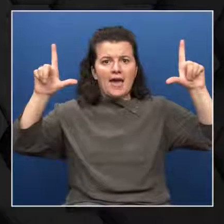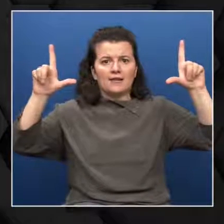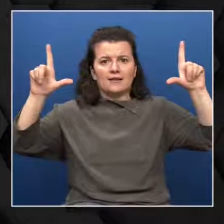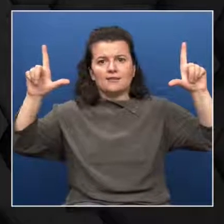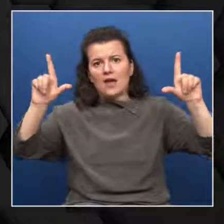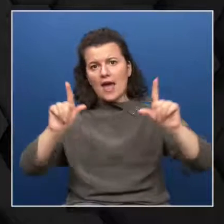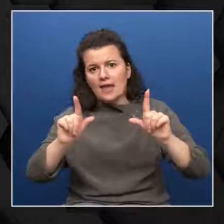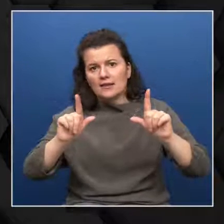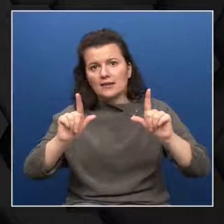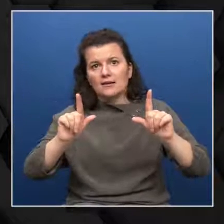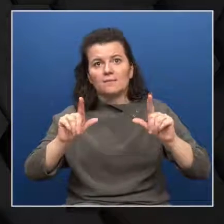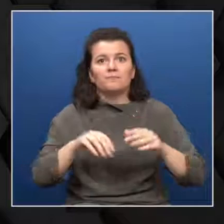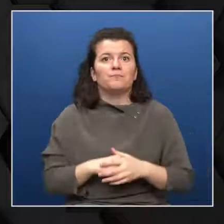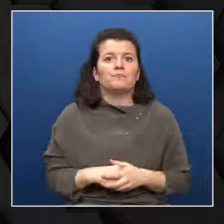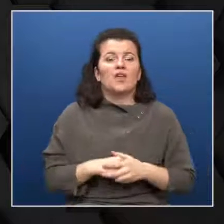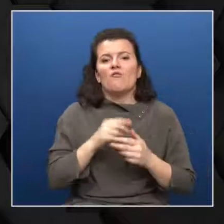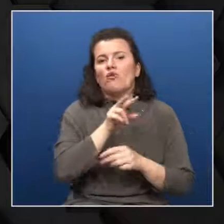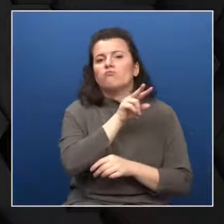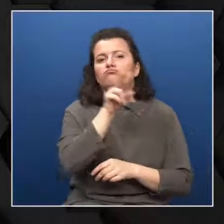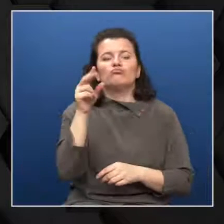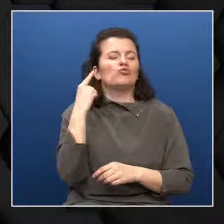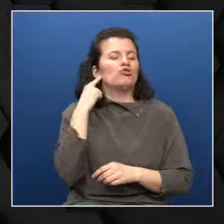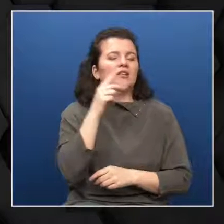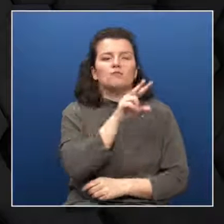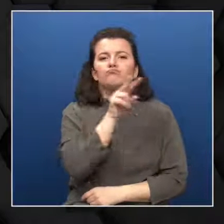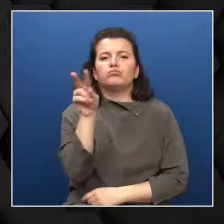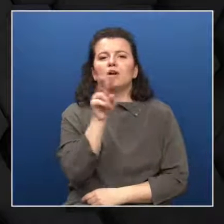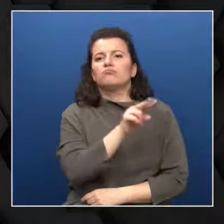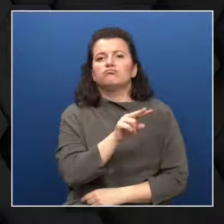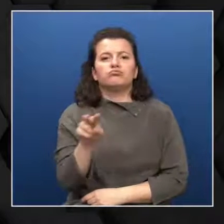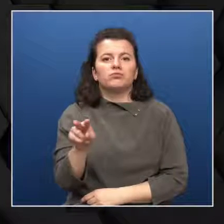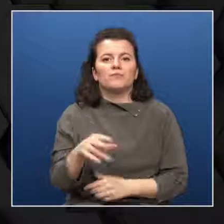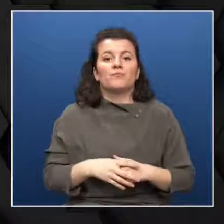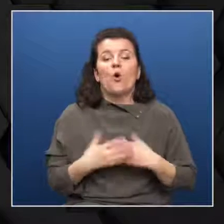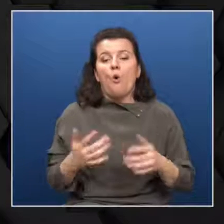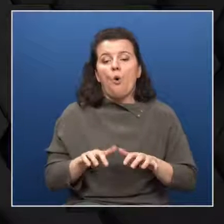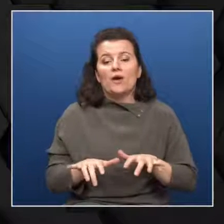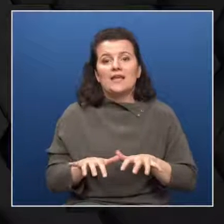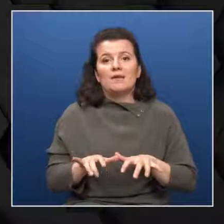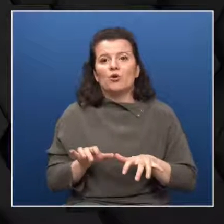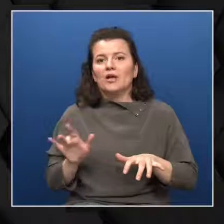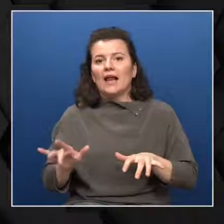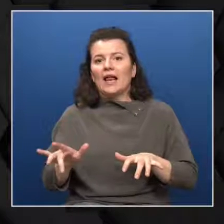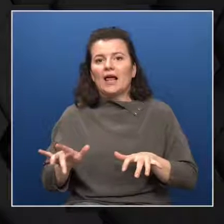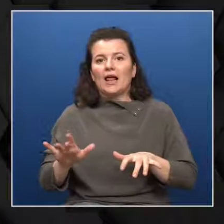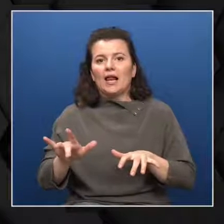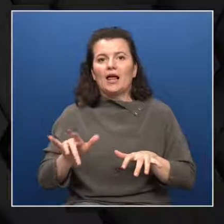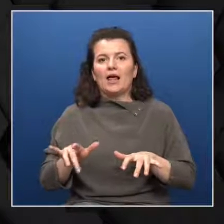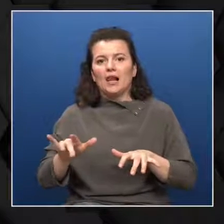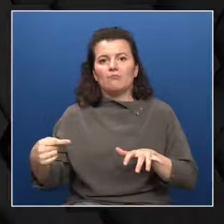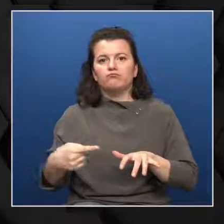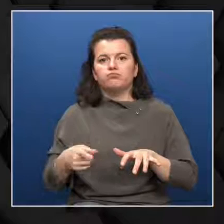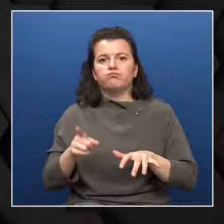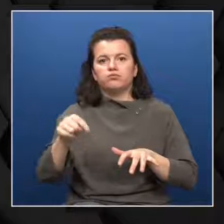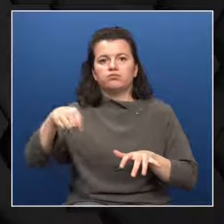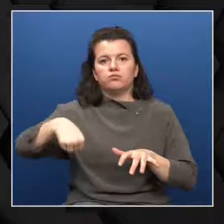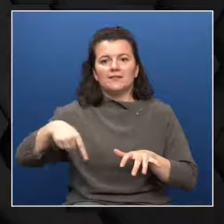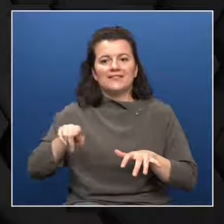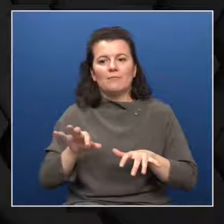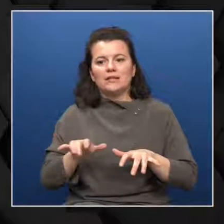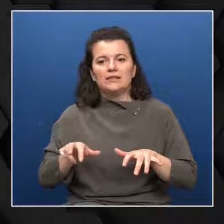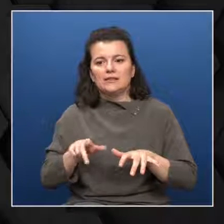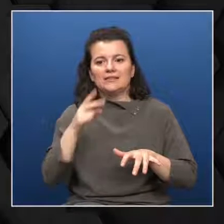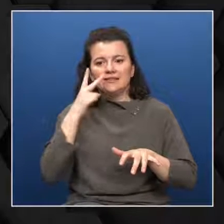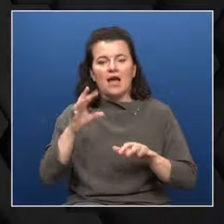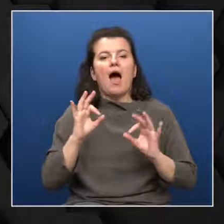readers. You can also check if you want to navigate it with a keyboard. We'll come back to that. But more importantly, you can see if